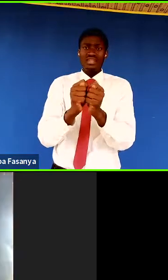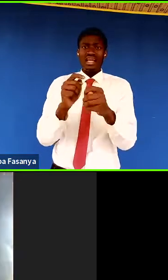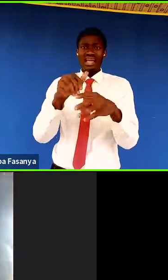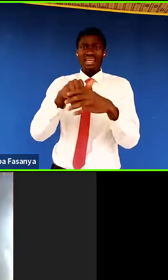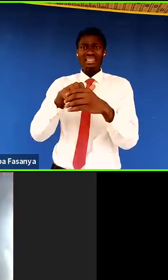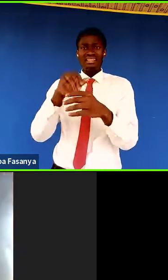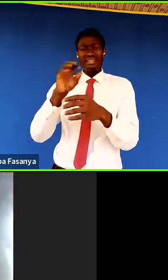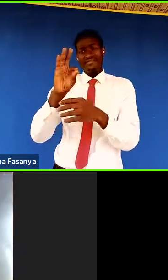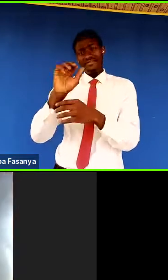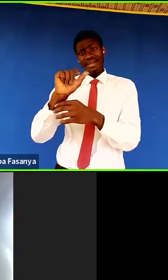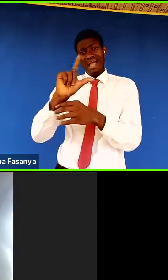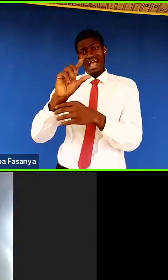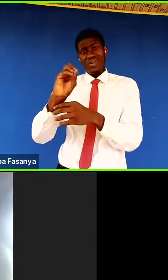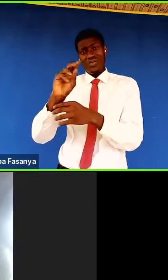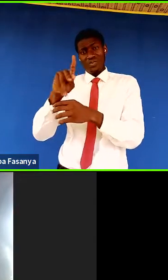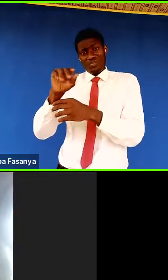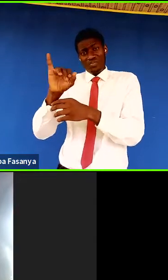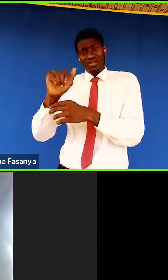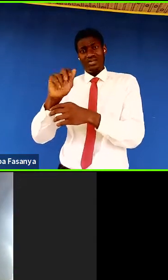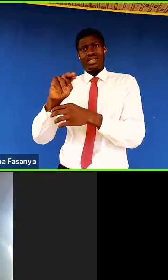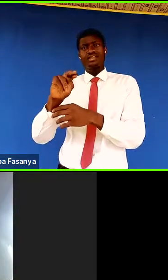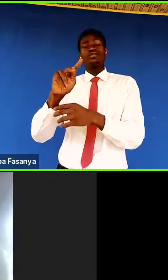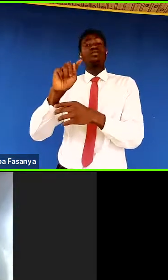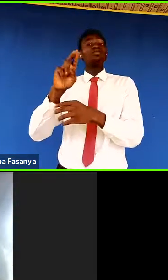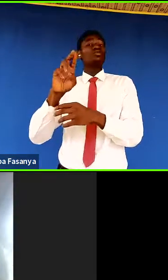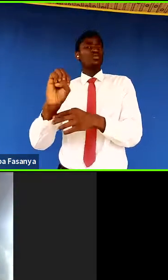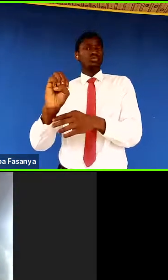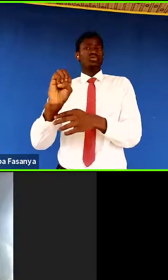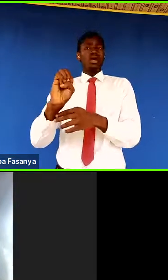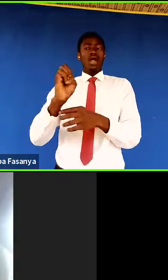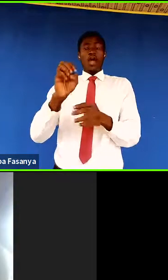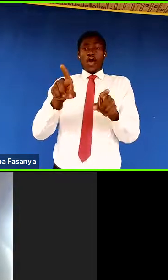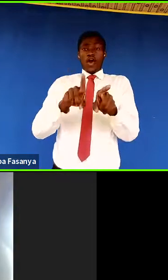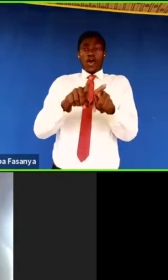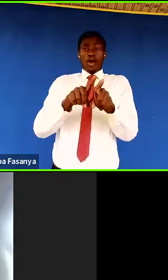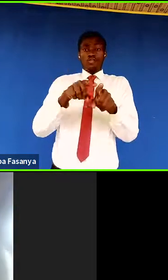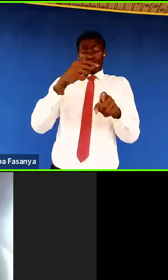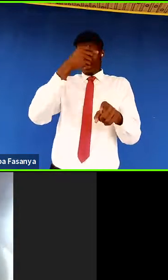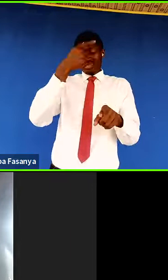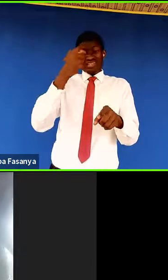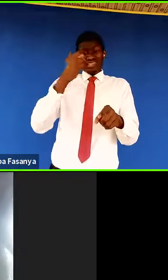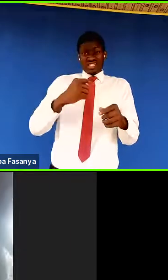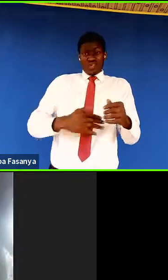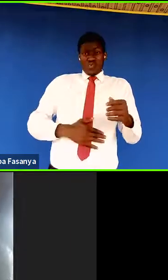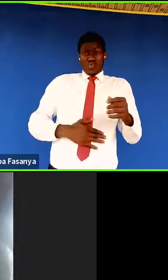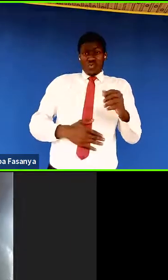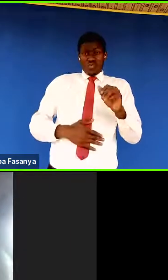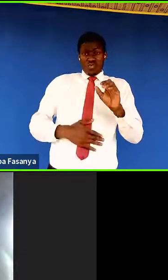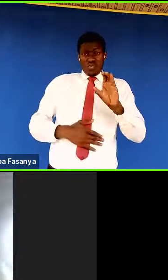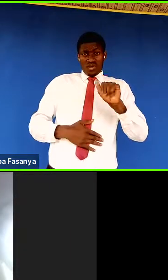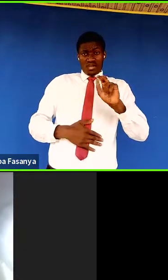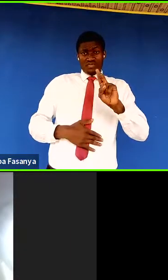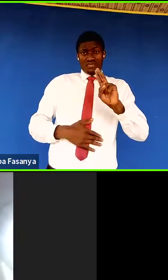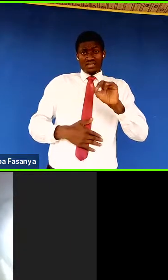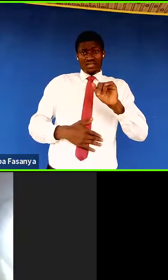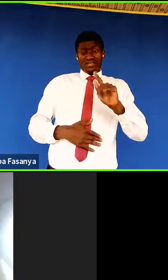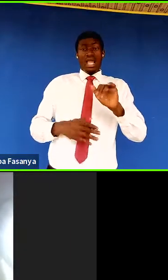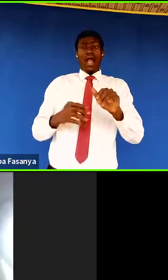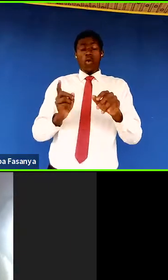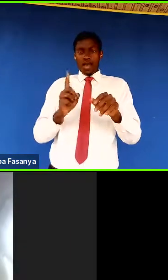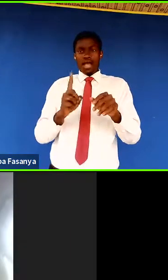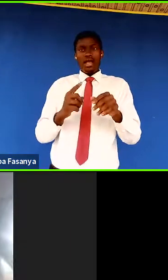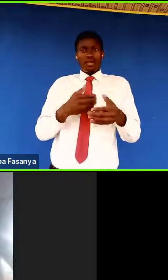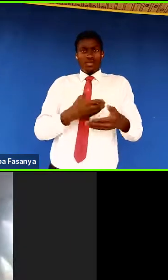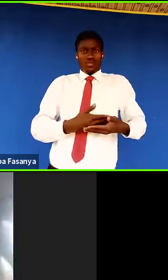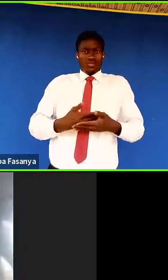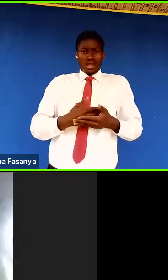uterine cavity, the womb, okay, the cavity of the womb is where the baby implants, okay, and starts growing.